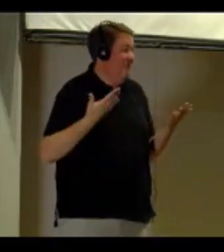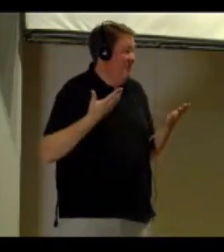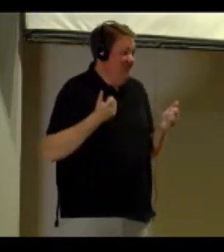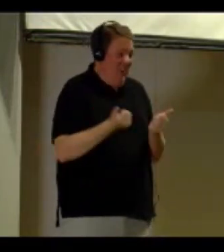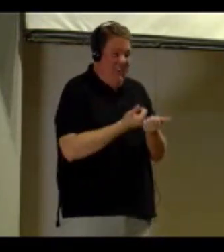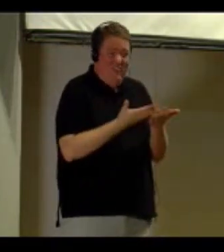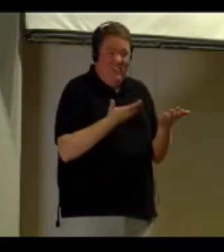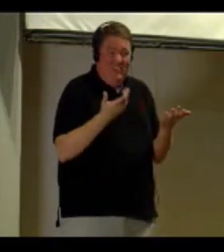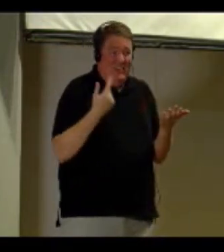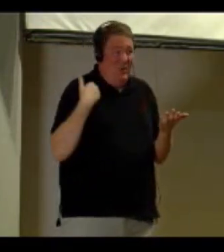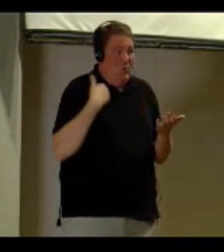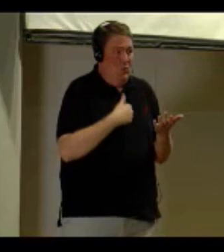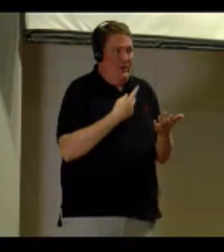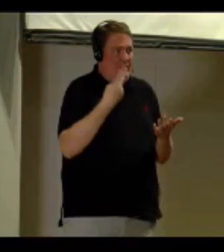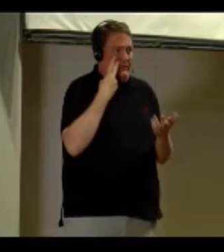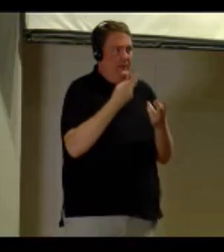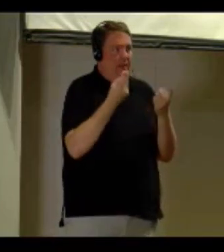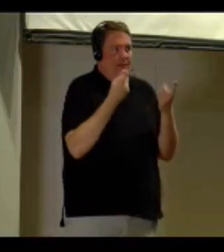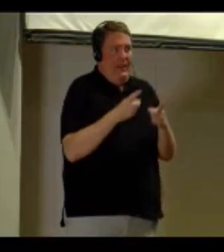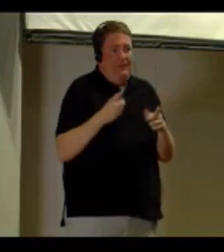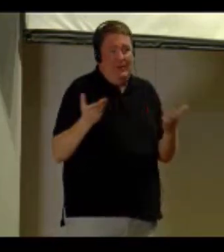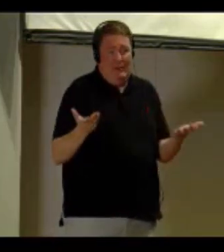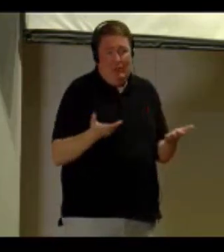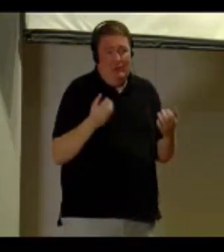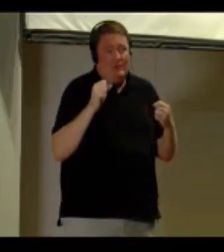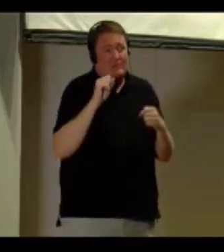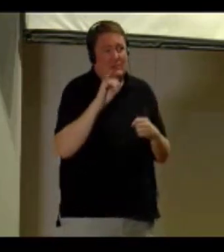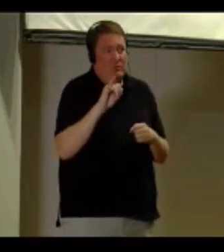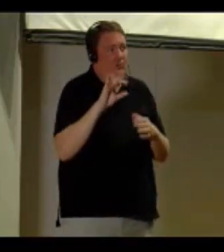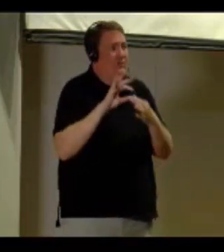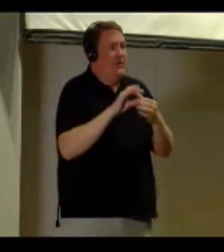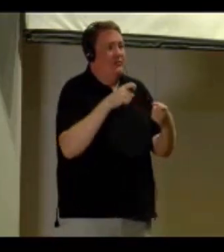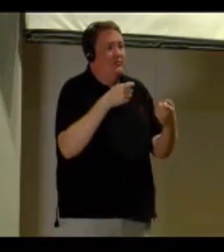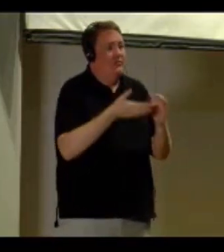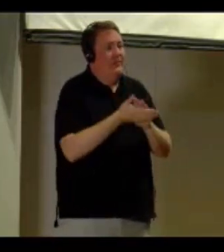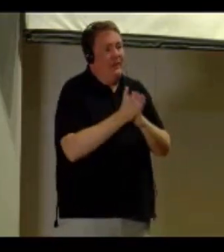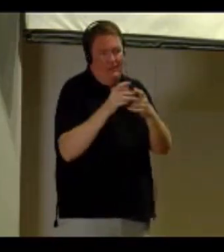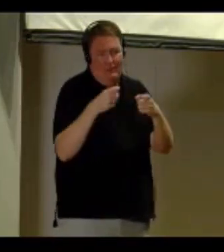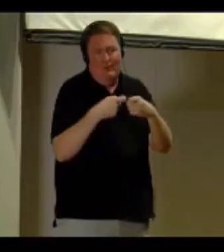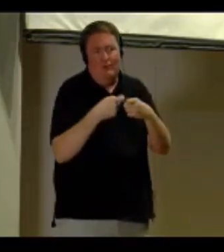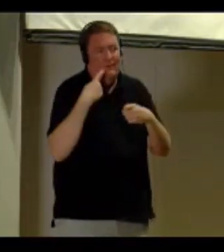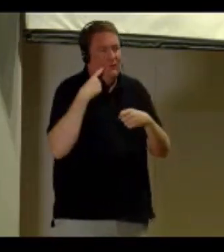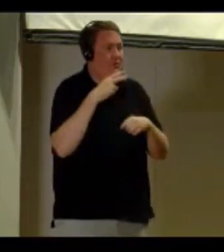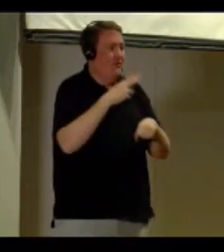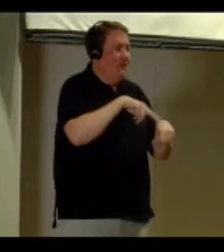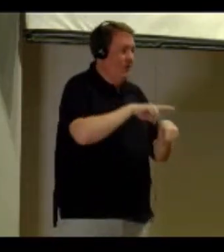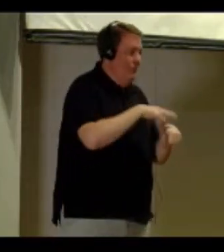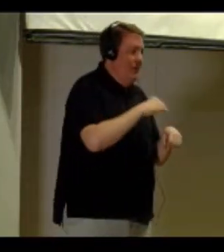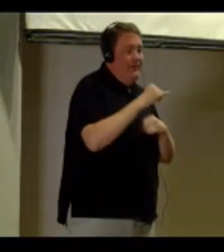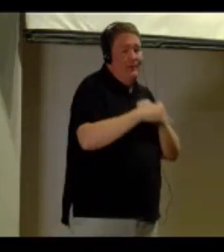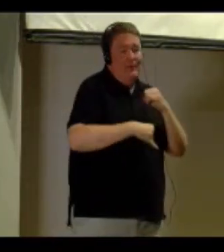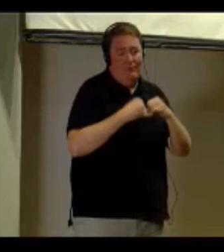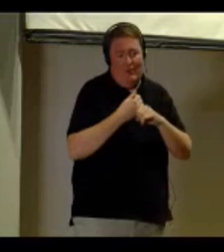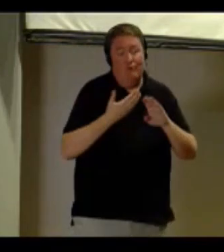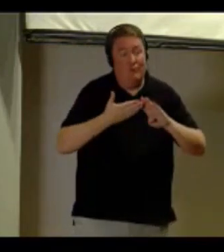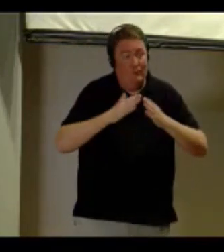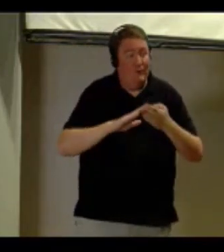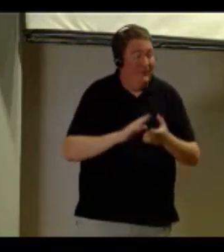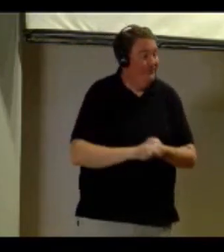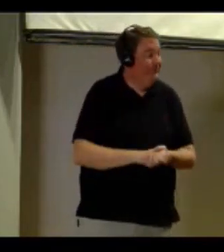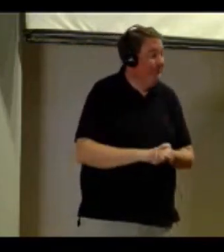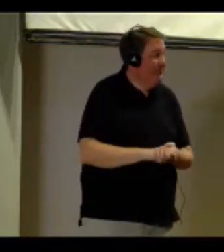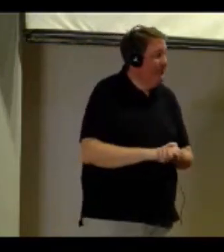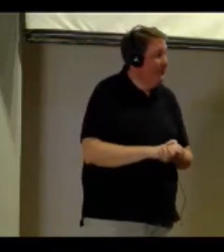Digital Programs Office is doing to make sure that that really is a national and international community.